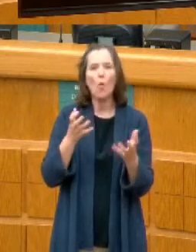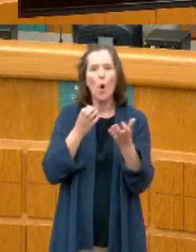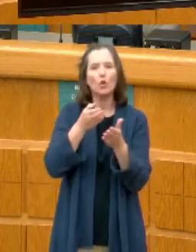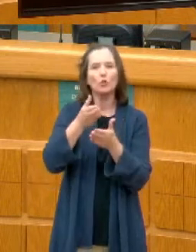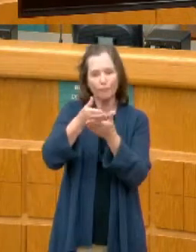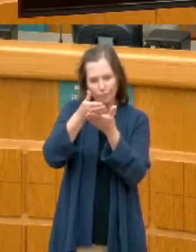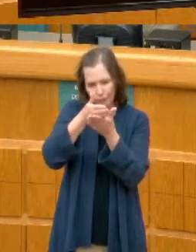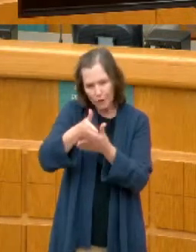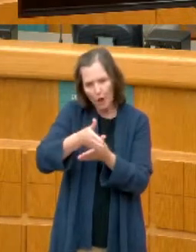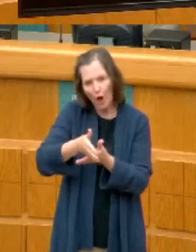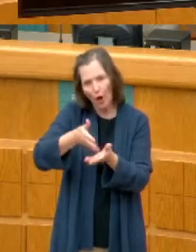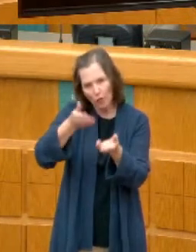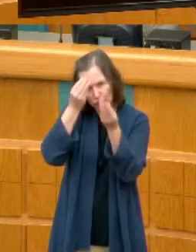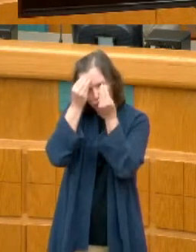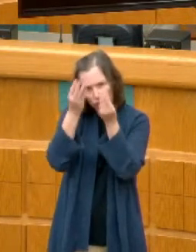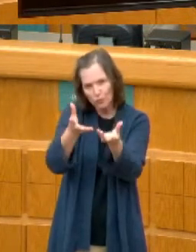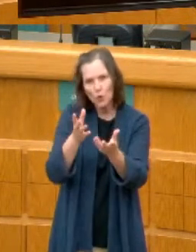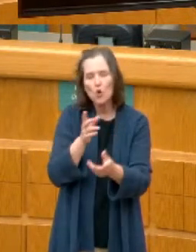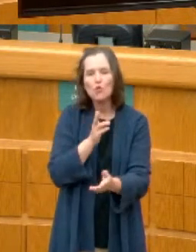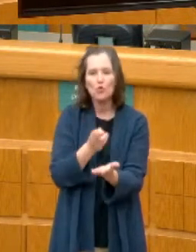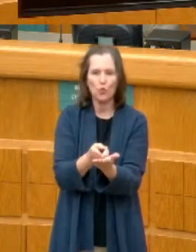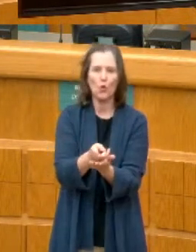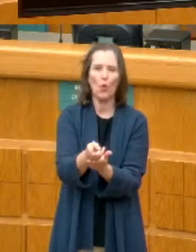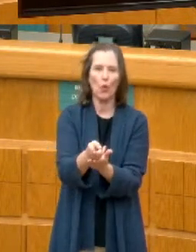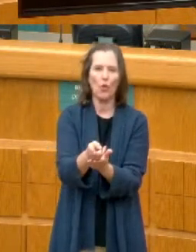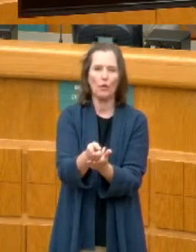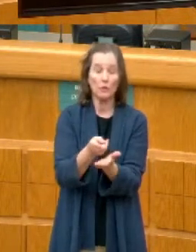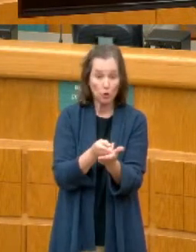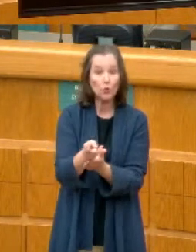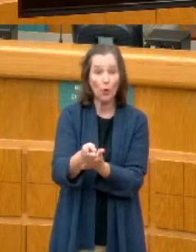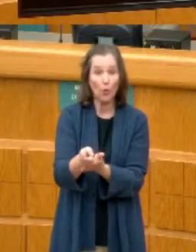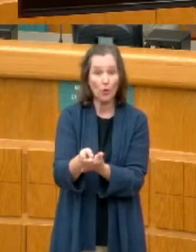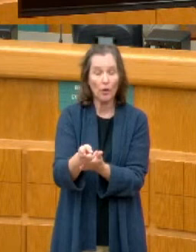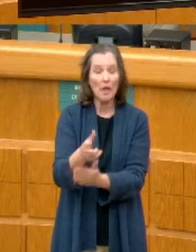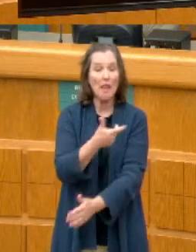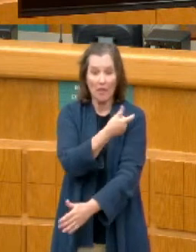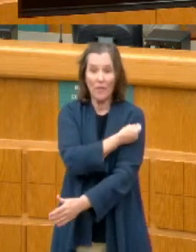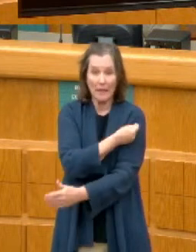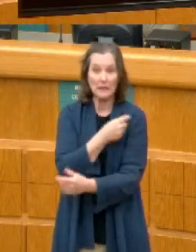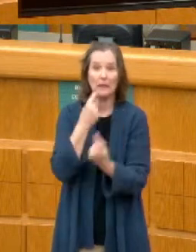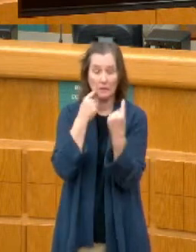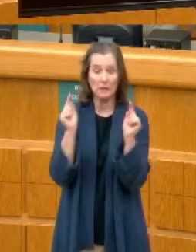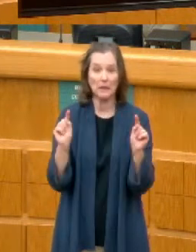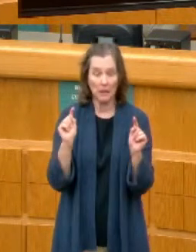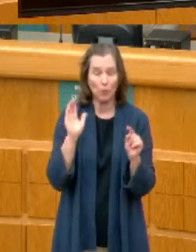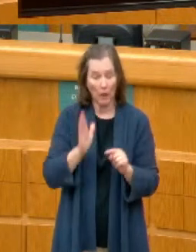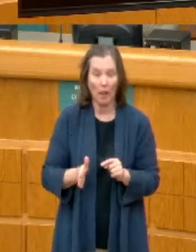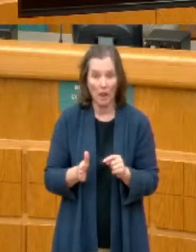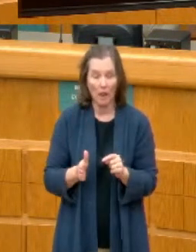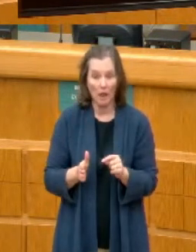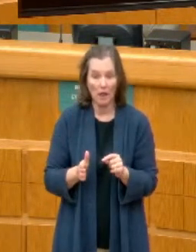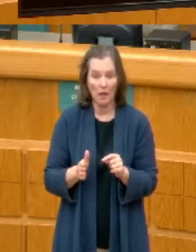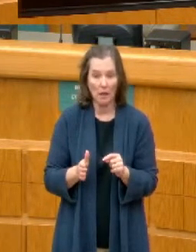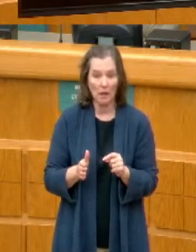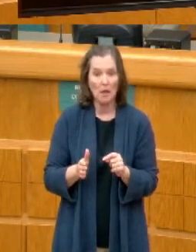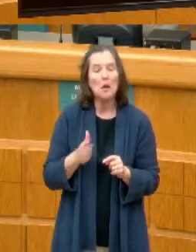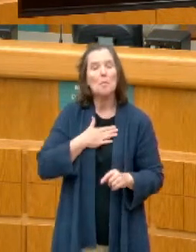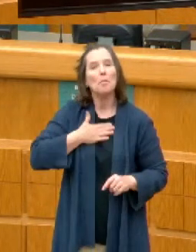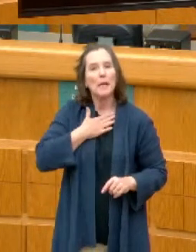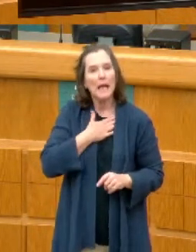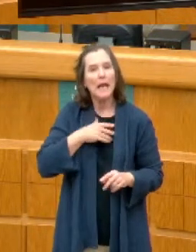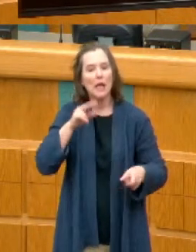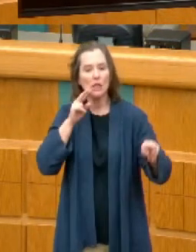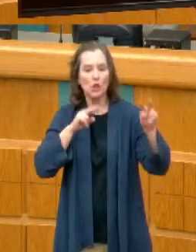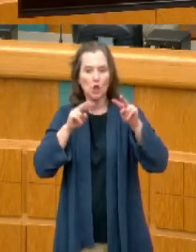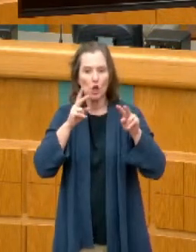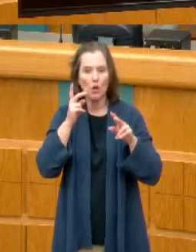this Delta variant virus. And I want you to look at what this Delta is doing to our country. I want you to look